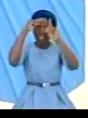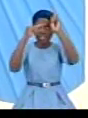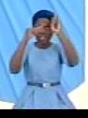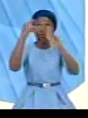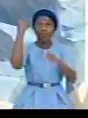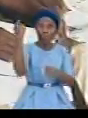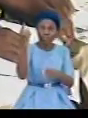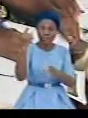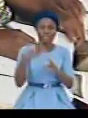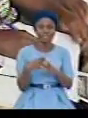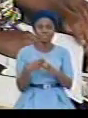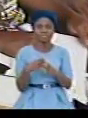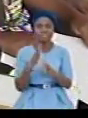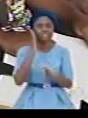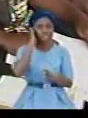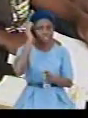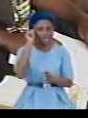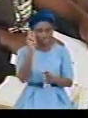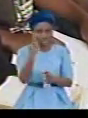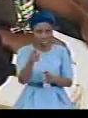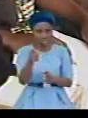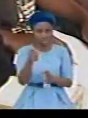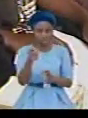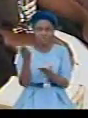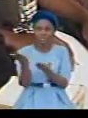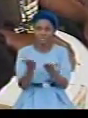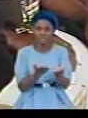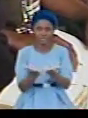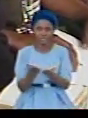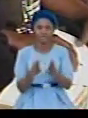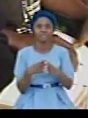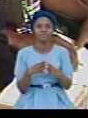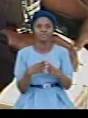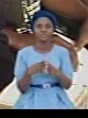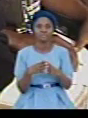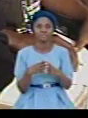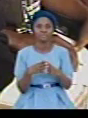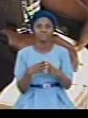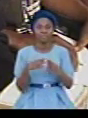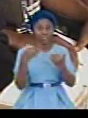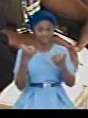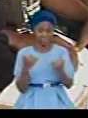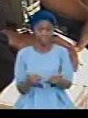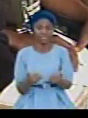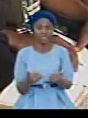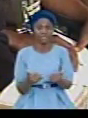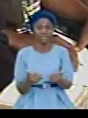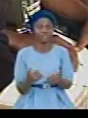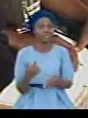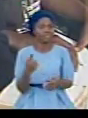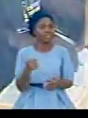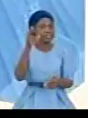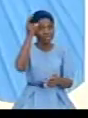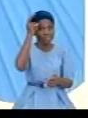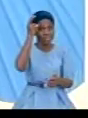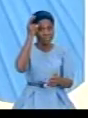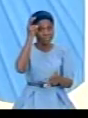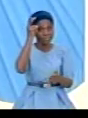him only shalt thou serve. Now the devil